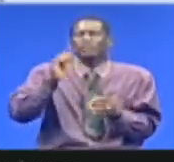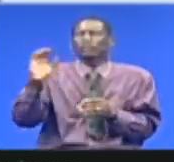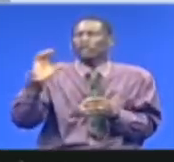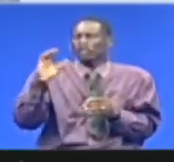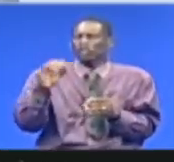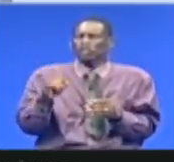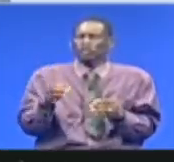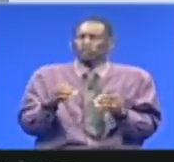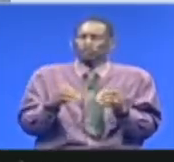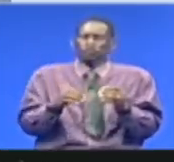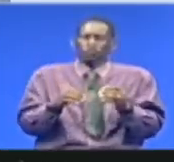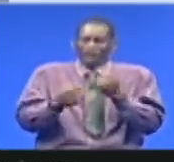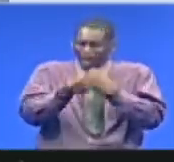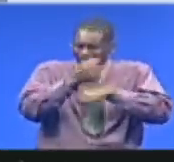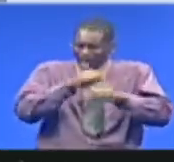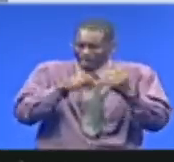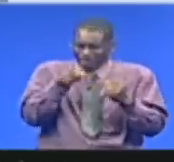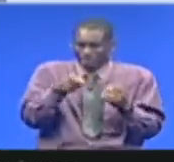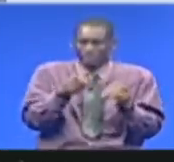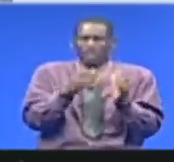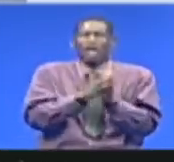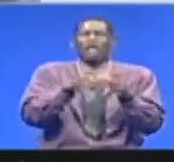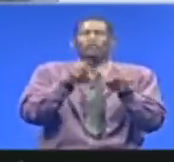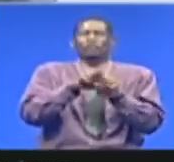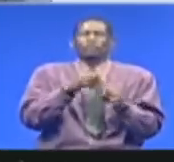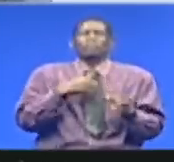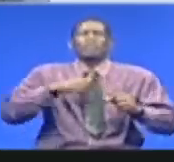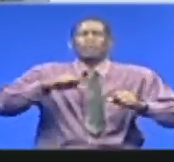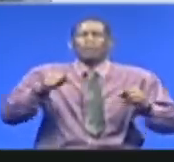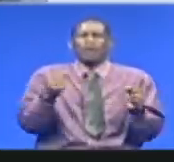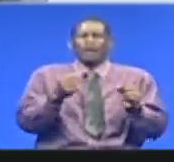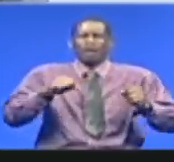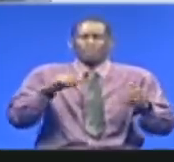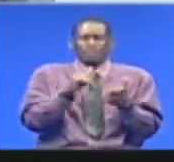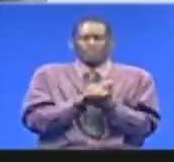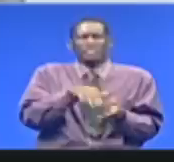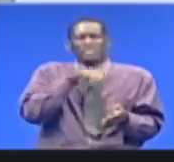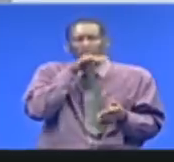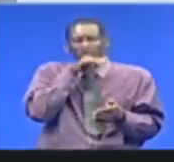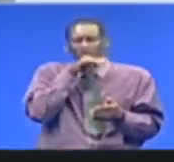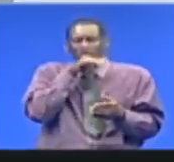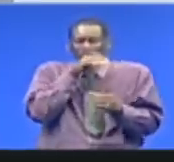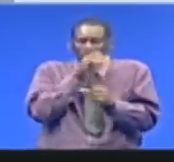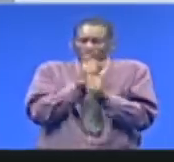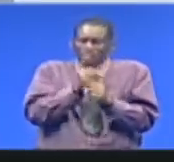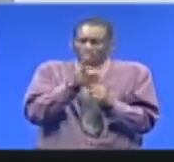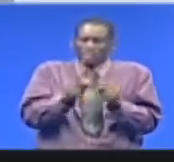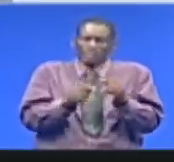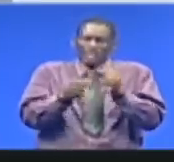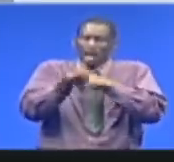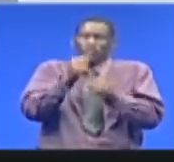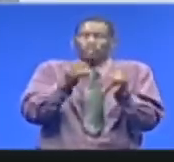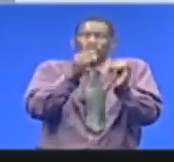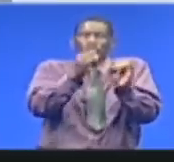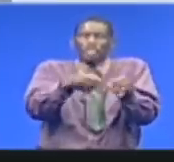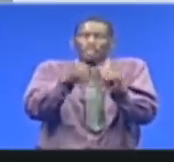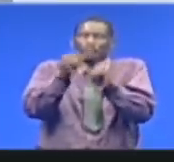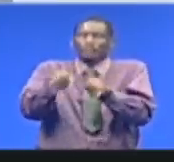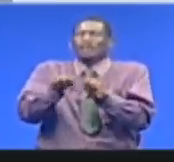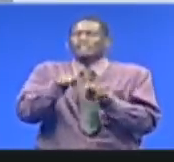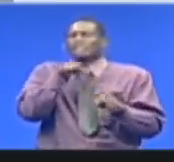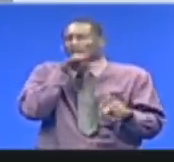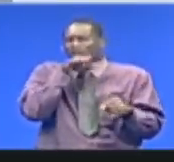particular step. And I am glad that he took that step as an individual to start with. But as I said when I'm